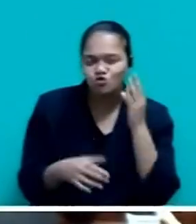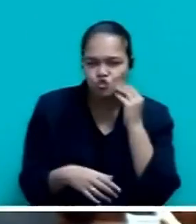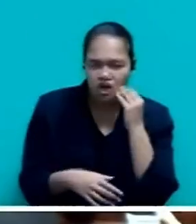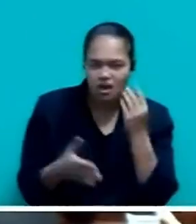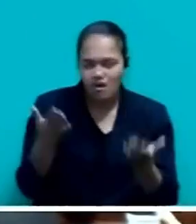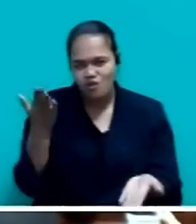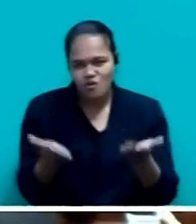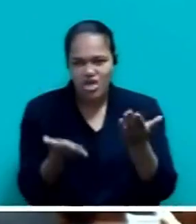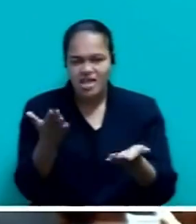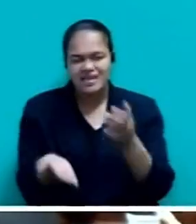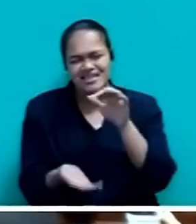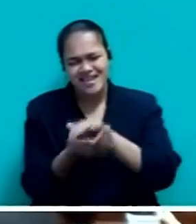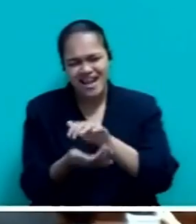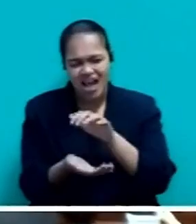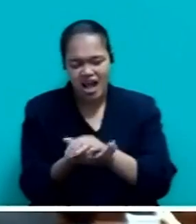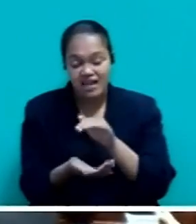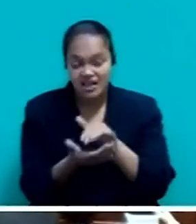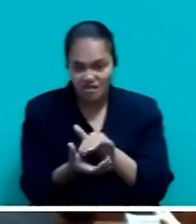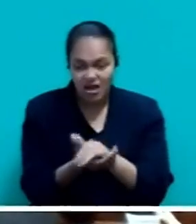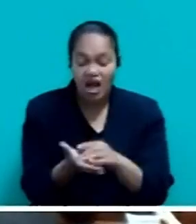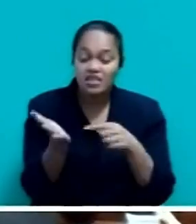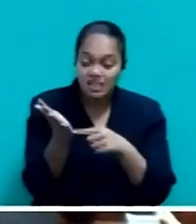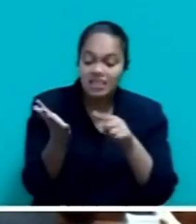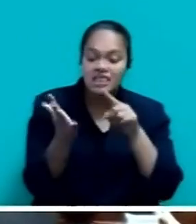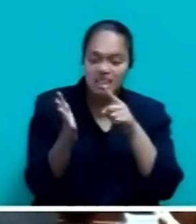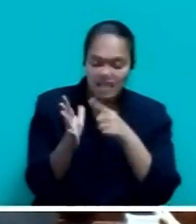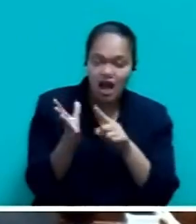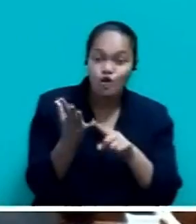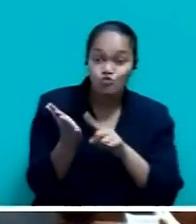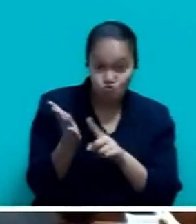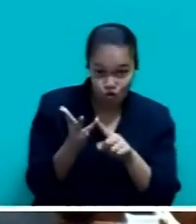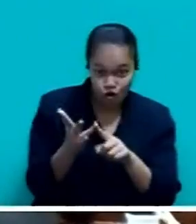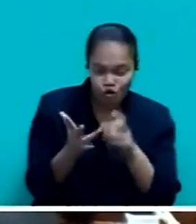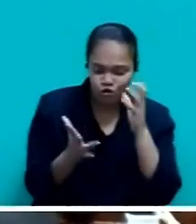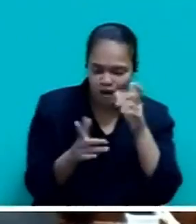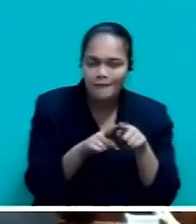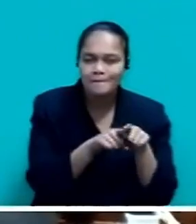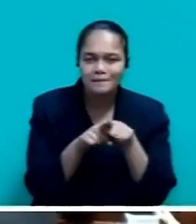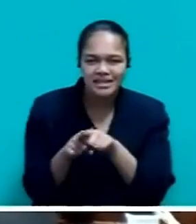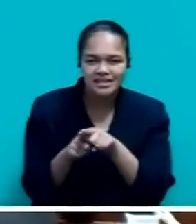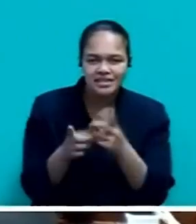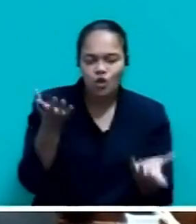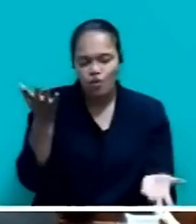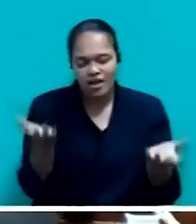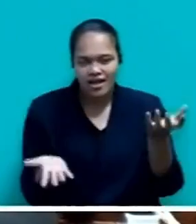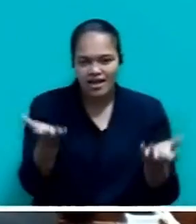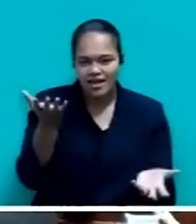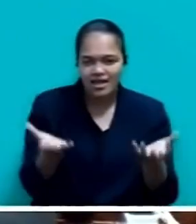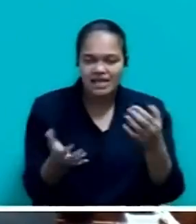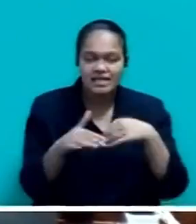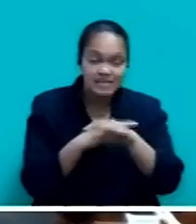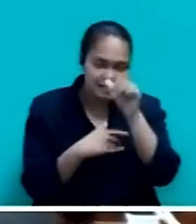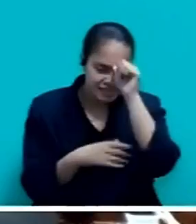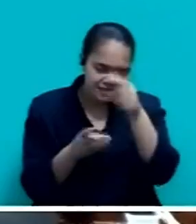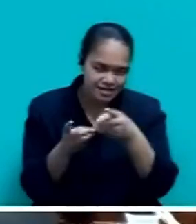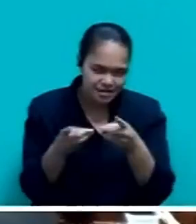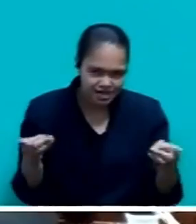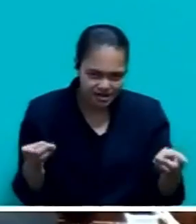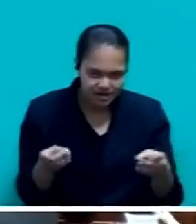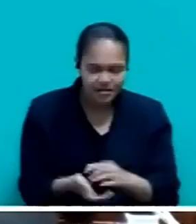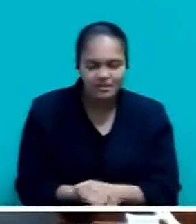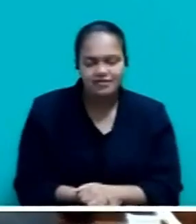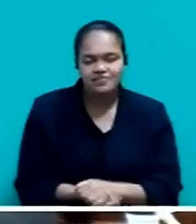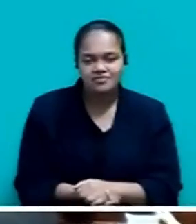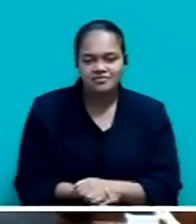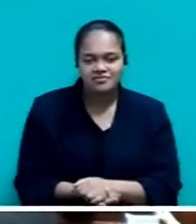And I know, Order. I know how he's there, Mr. Speaker. Thank you. But let